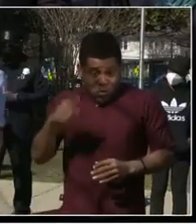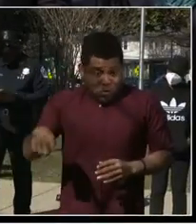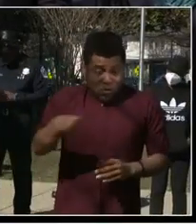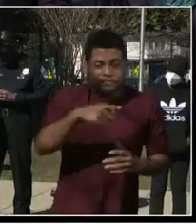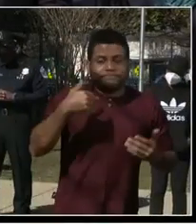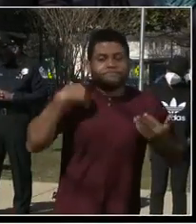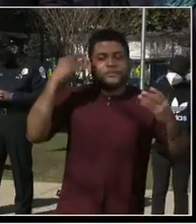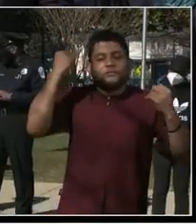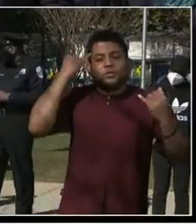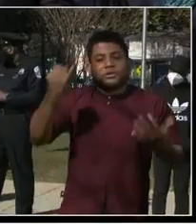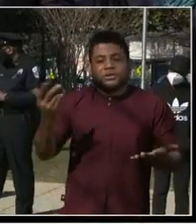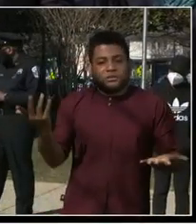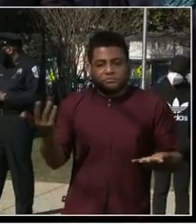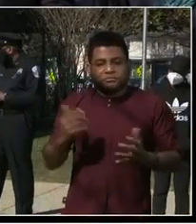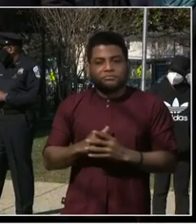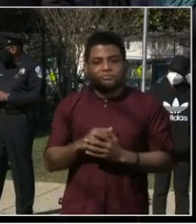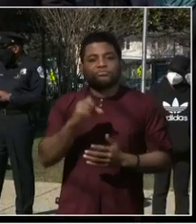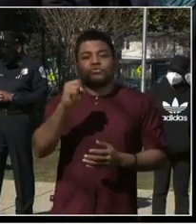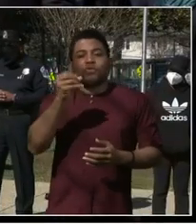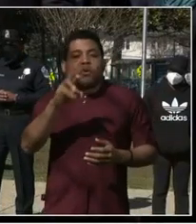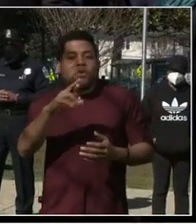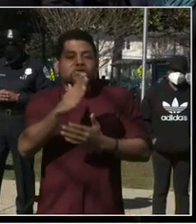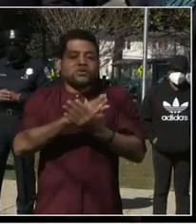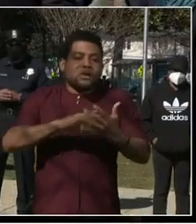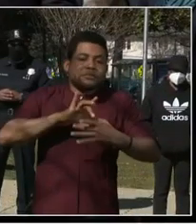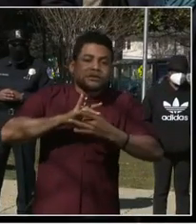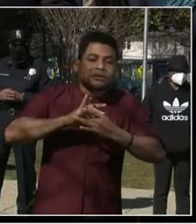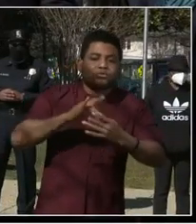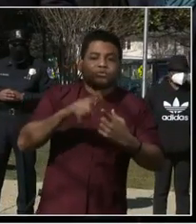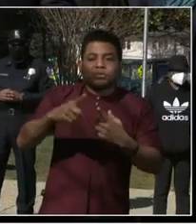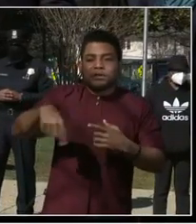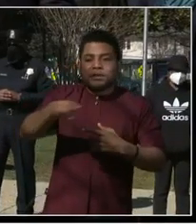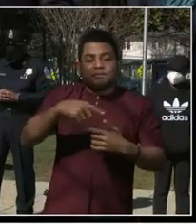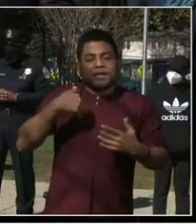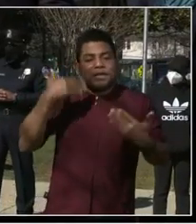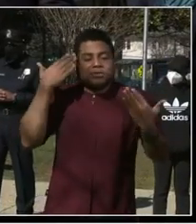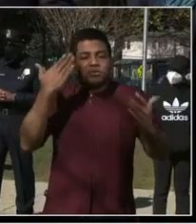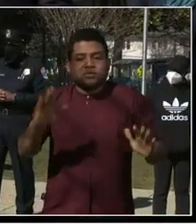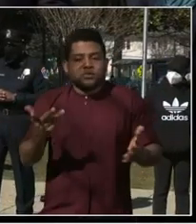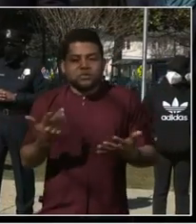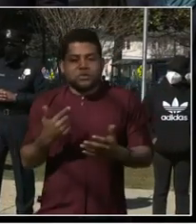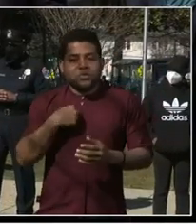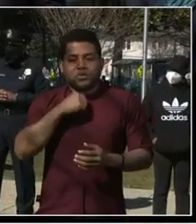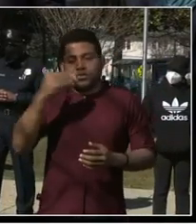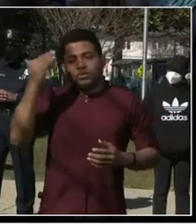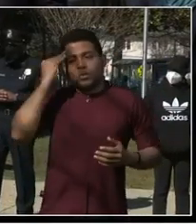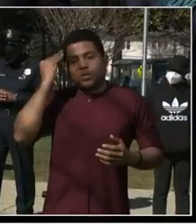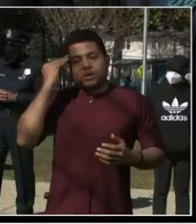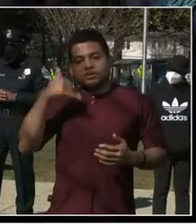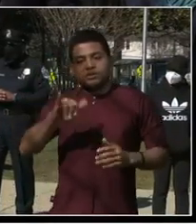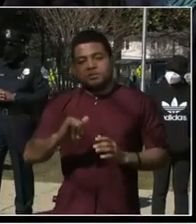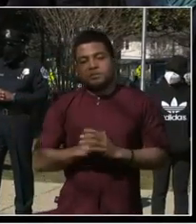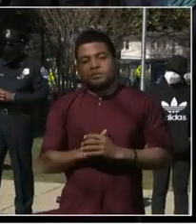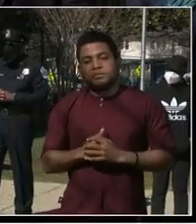or there was something that that happened before this, and we're not aware of anything like that.